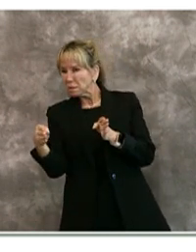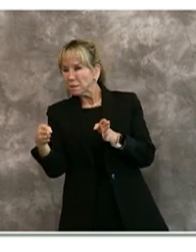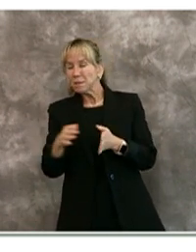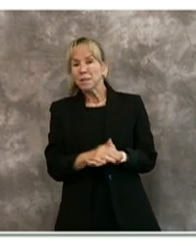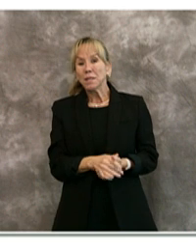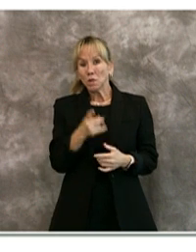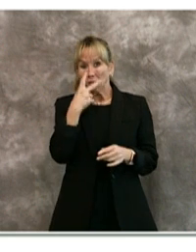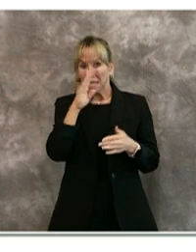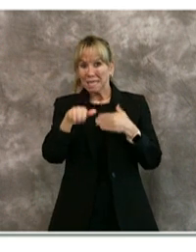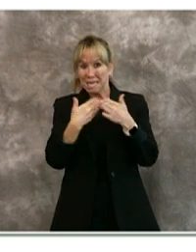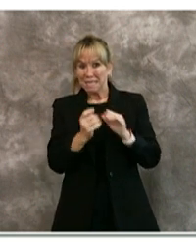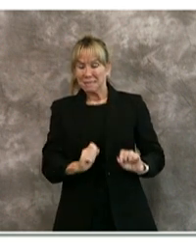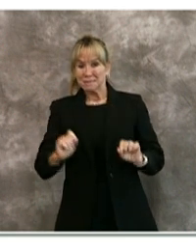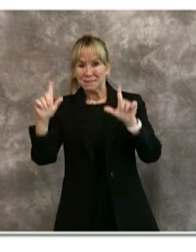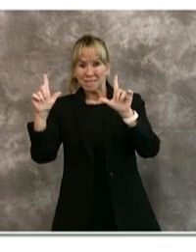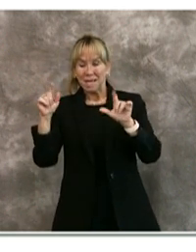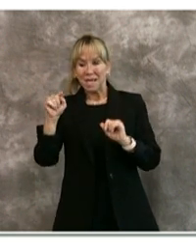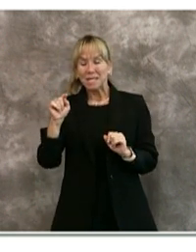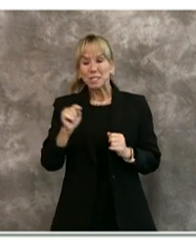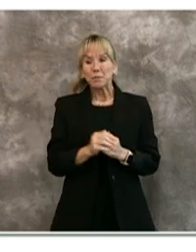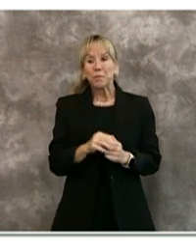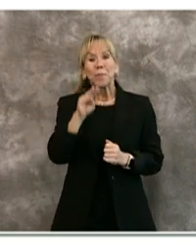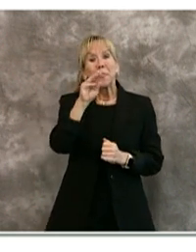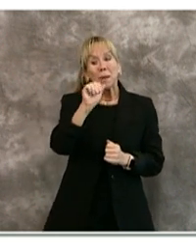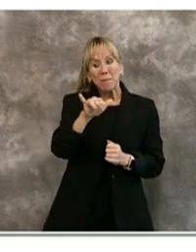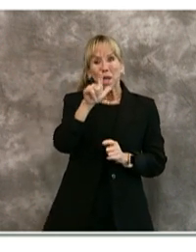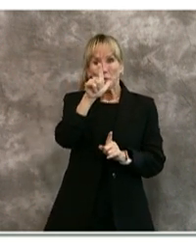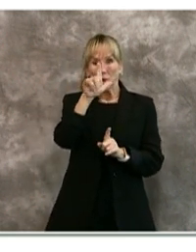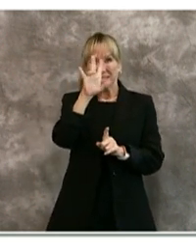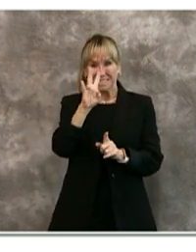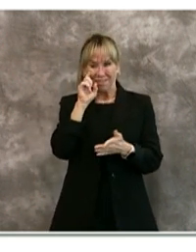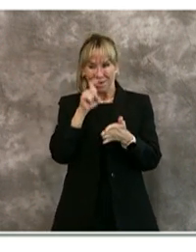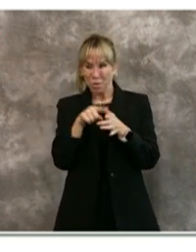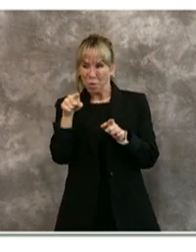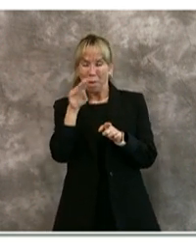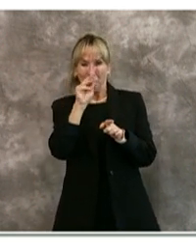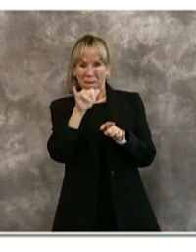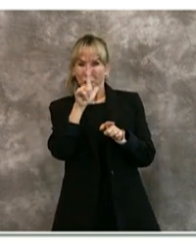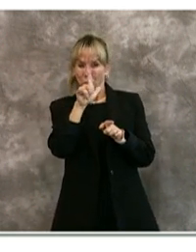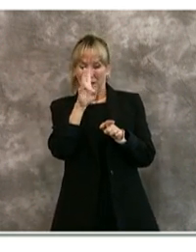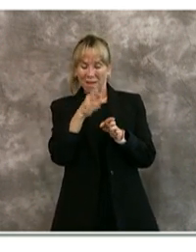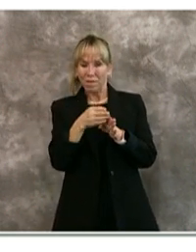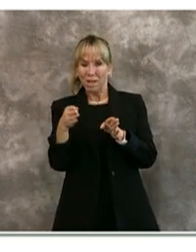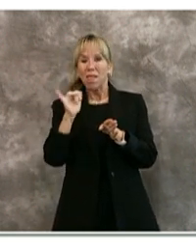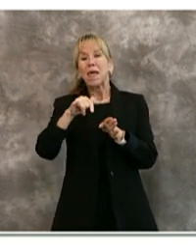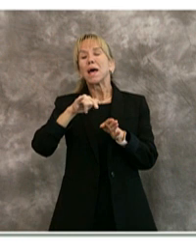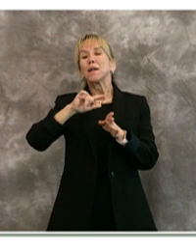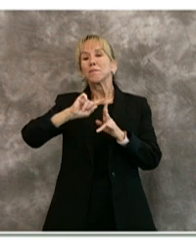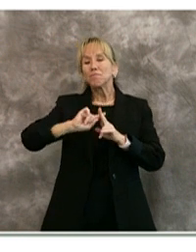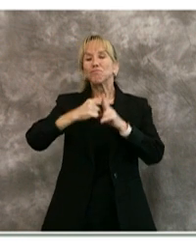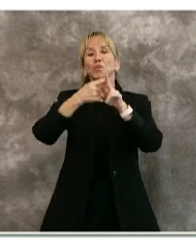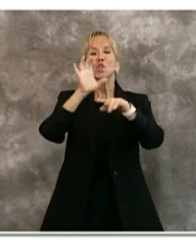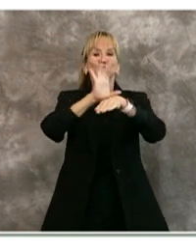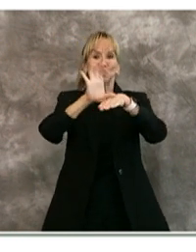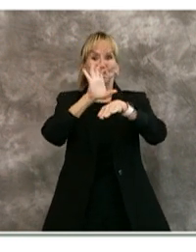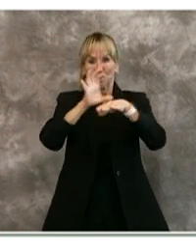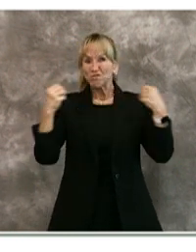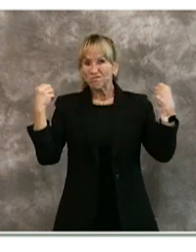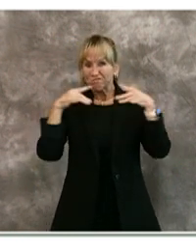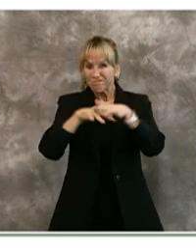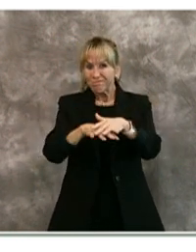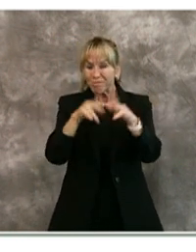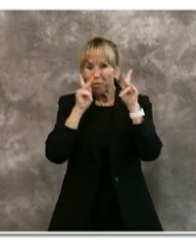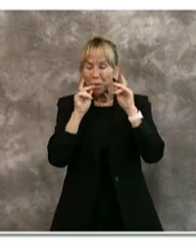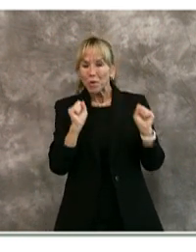slide shows May 27th, which is when churches of worship began